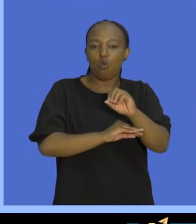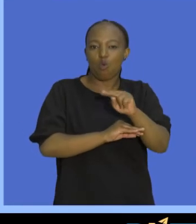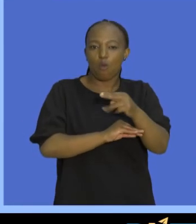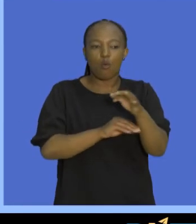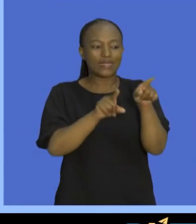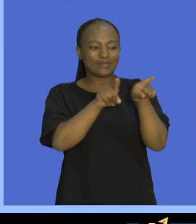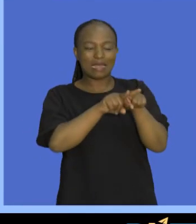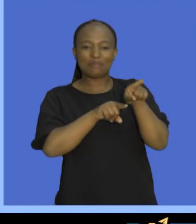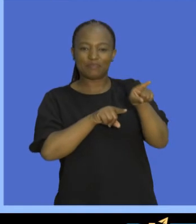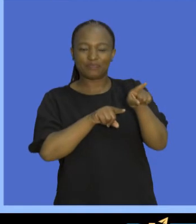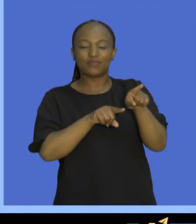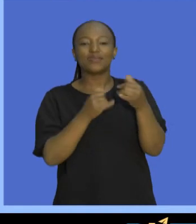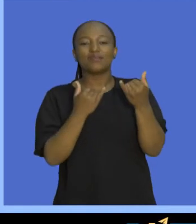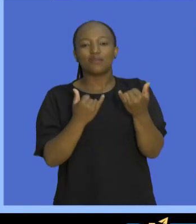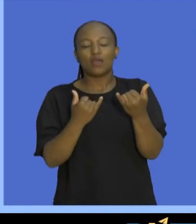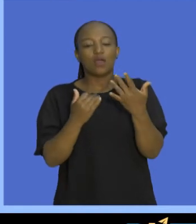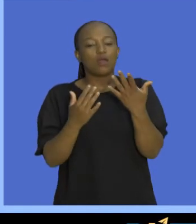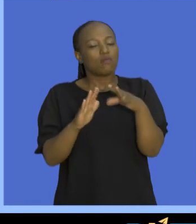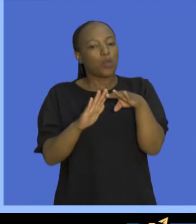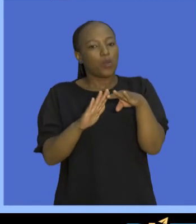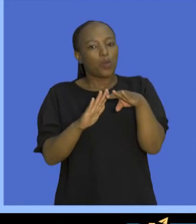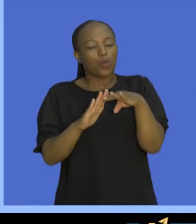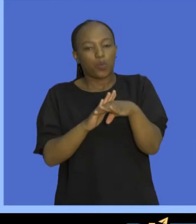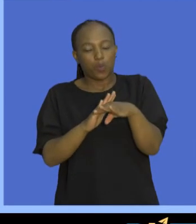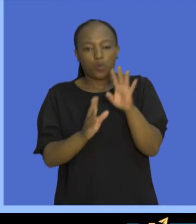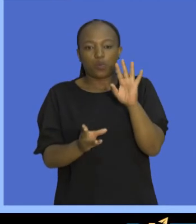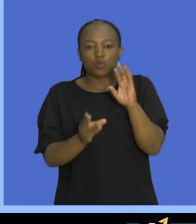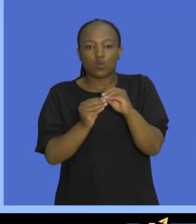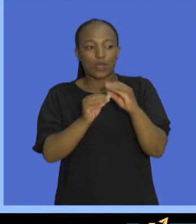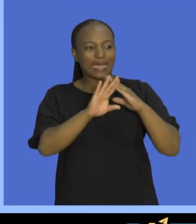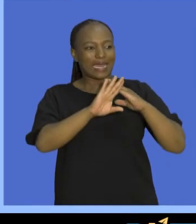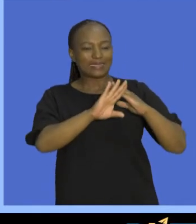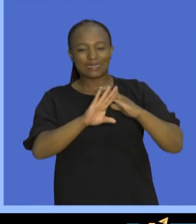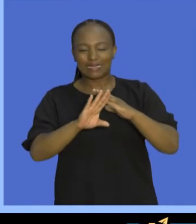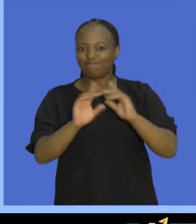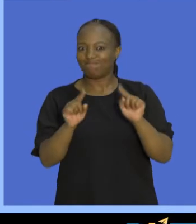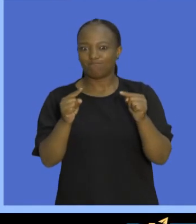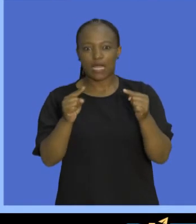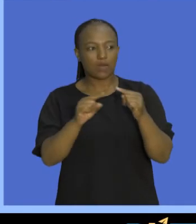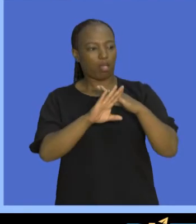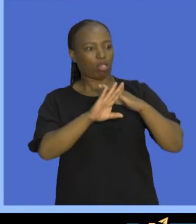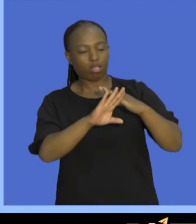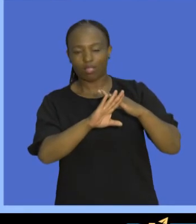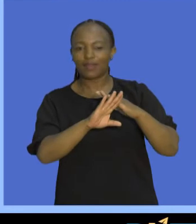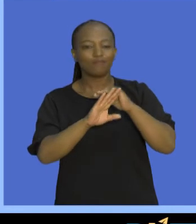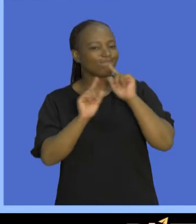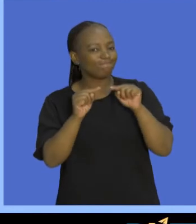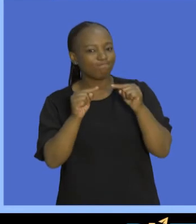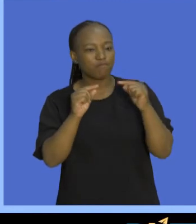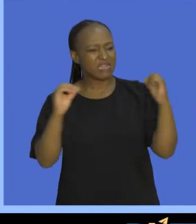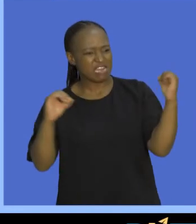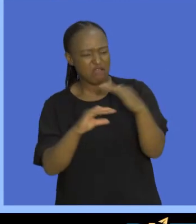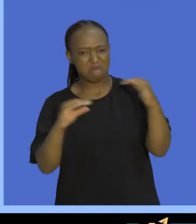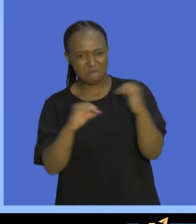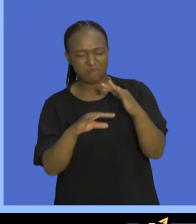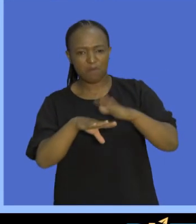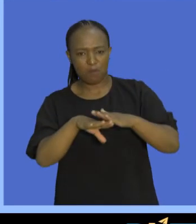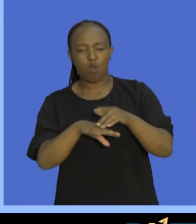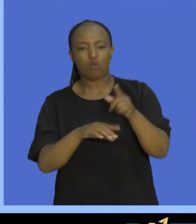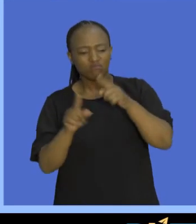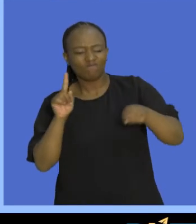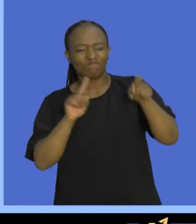ohm resistor, which is identical, effectively decreases the total resistance in the circuit. So for us to